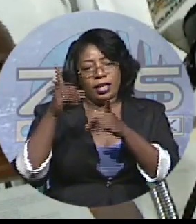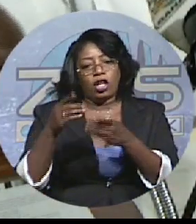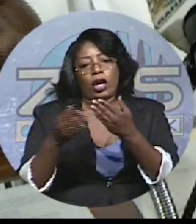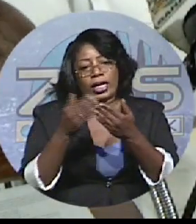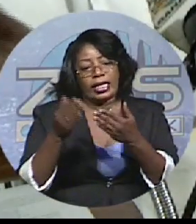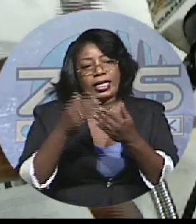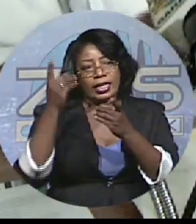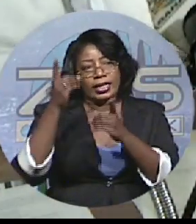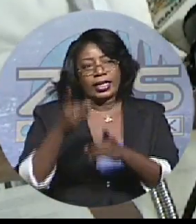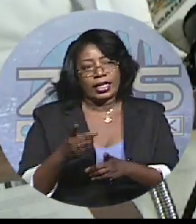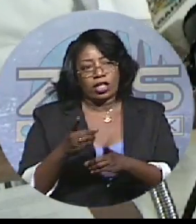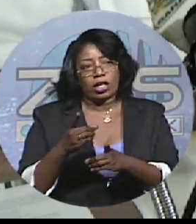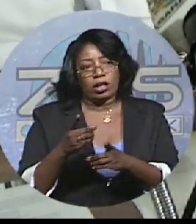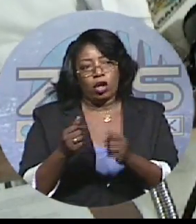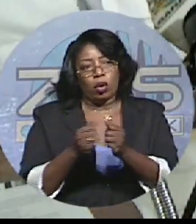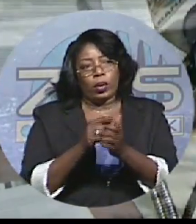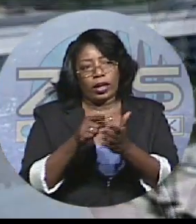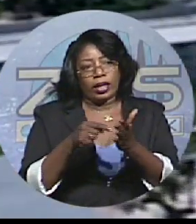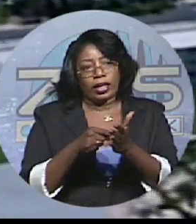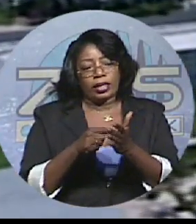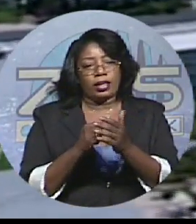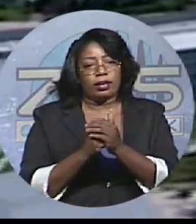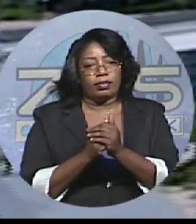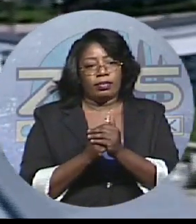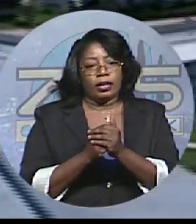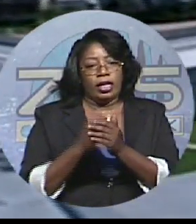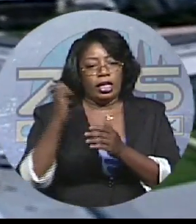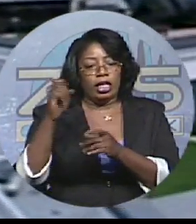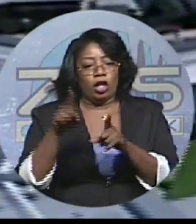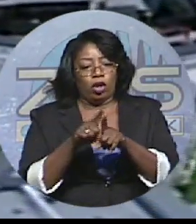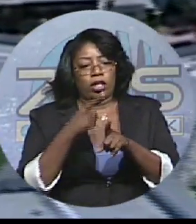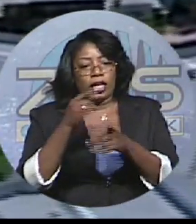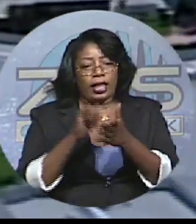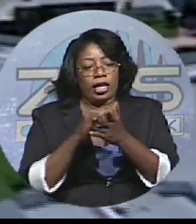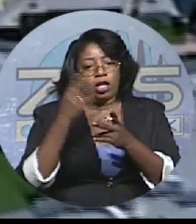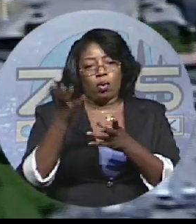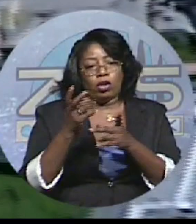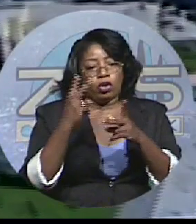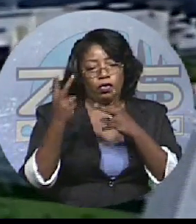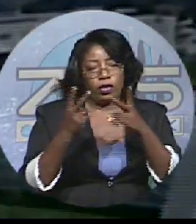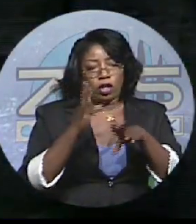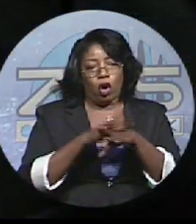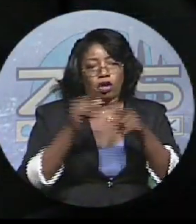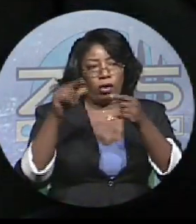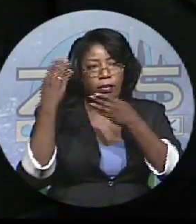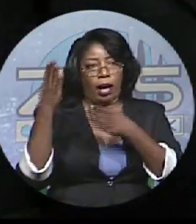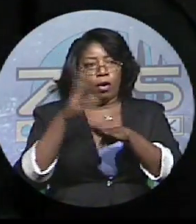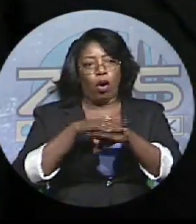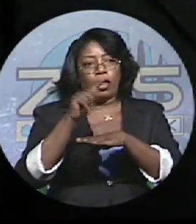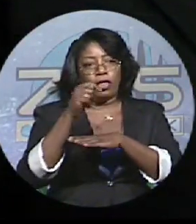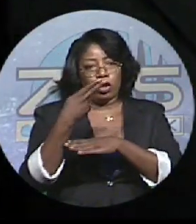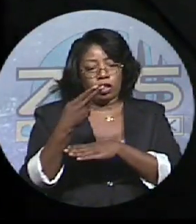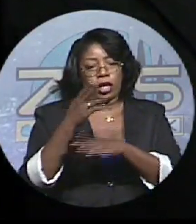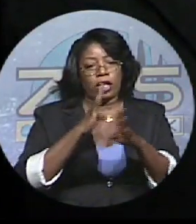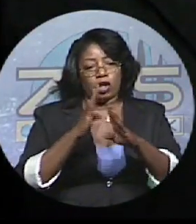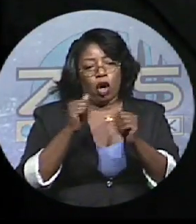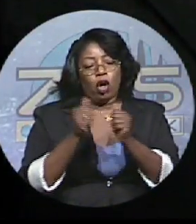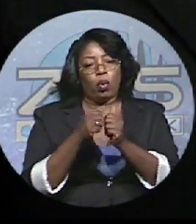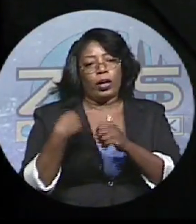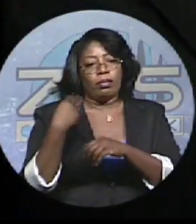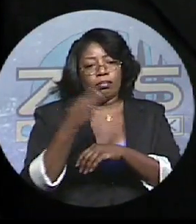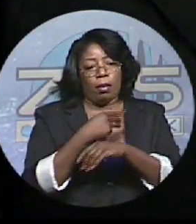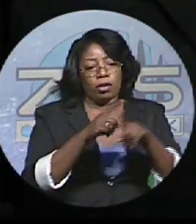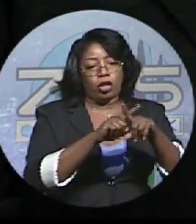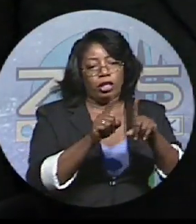come to the nation over this is actually crazy. Smith says he intends to visit Grand Bahama on Thursday and consult with members on